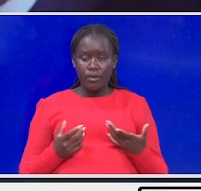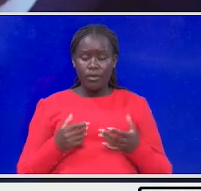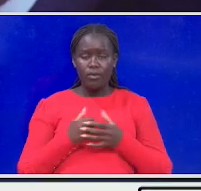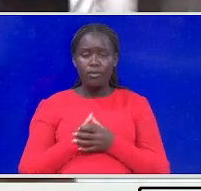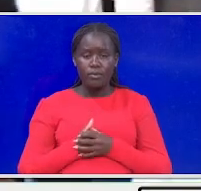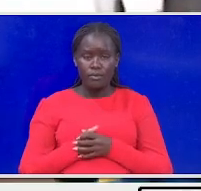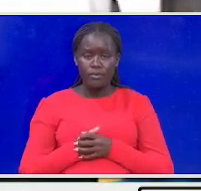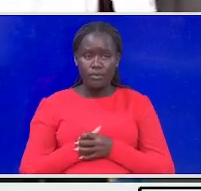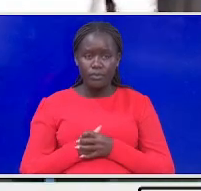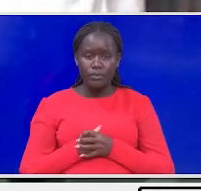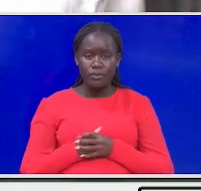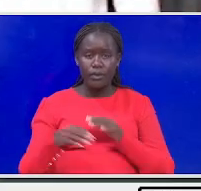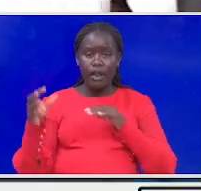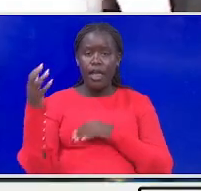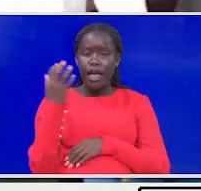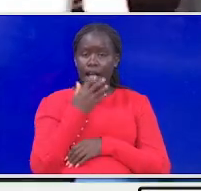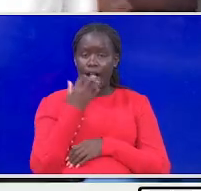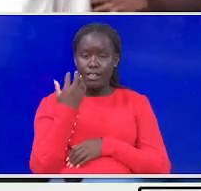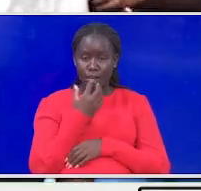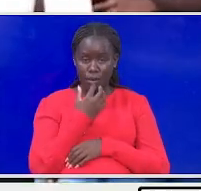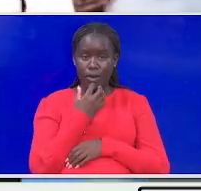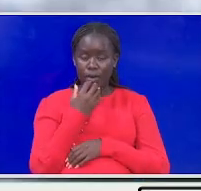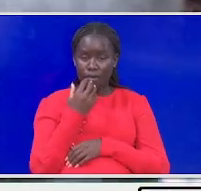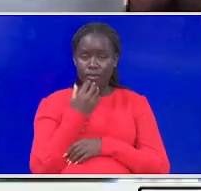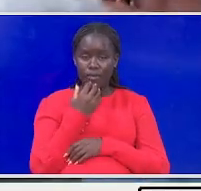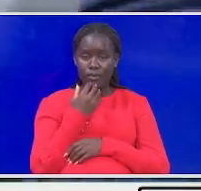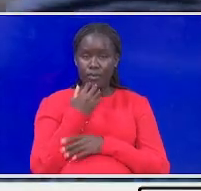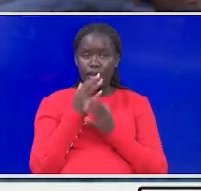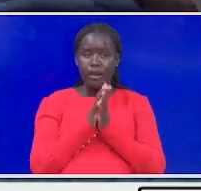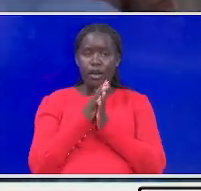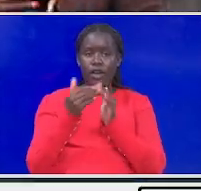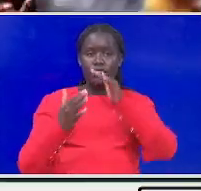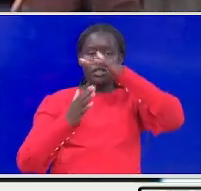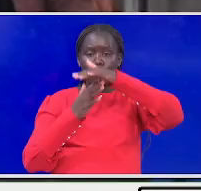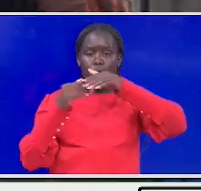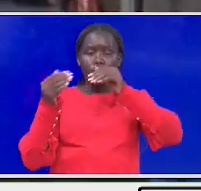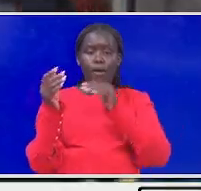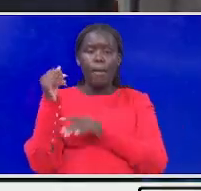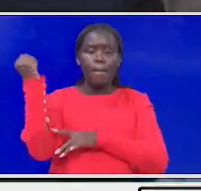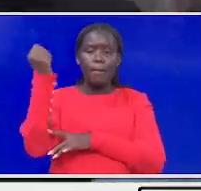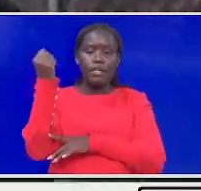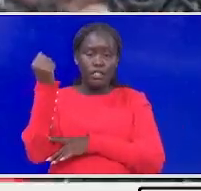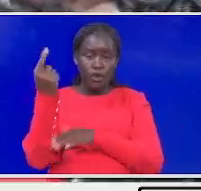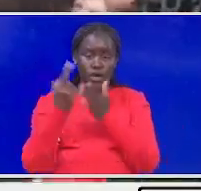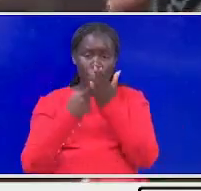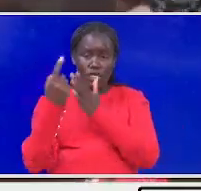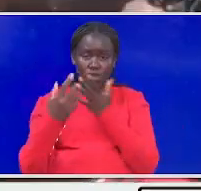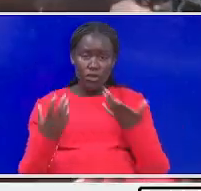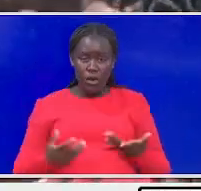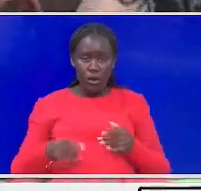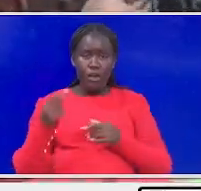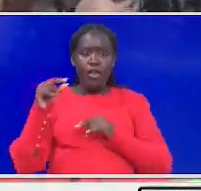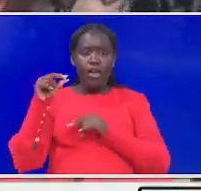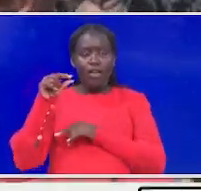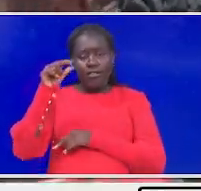details. Deputy President Rigathi Gachagua stands at the forefront of the political discourse, with Governor Mutahi Kahiga of Nyeri